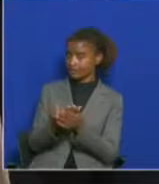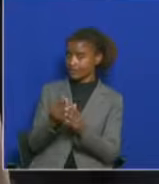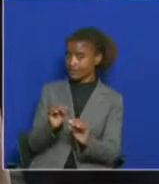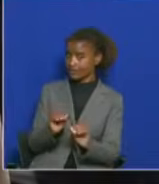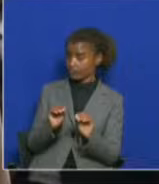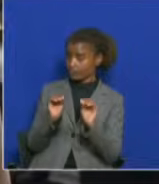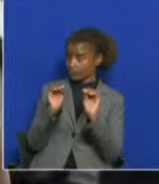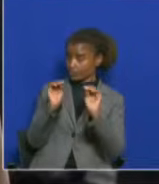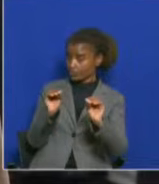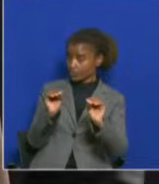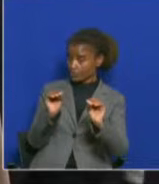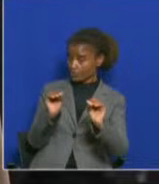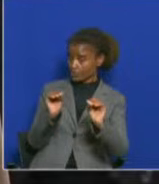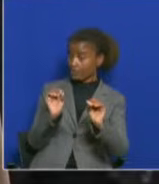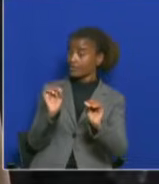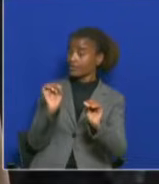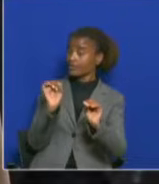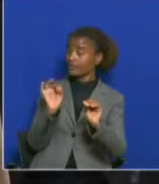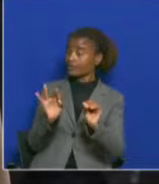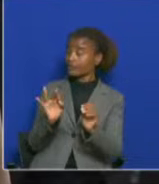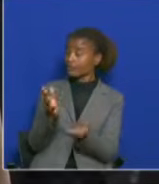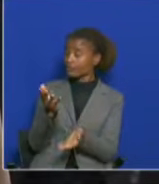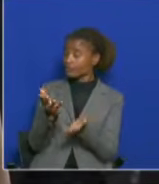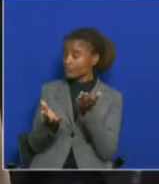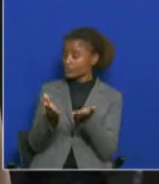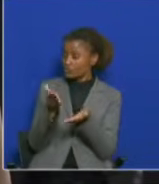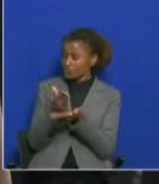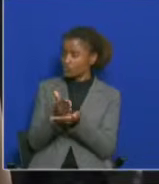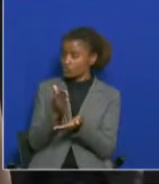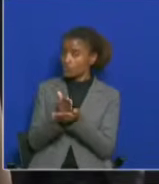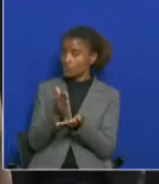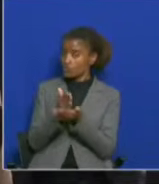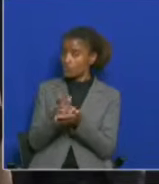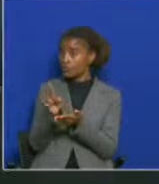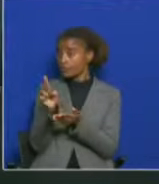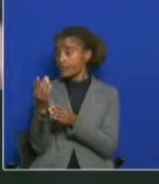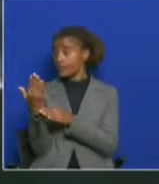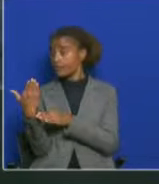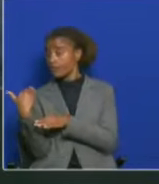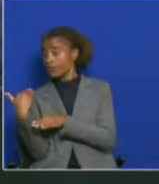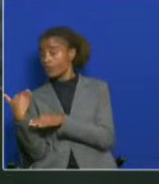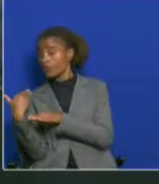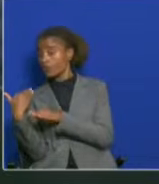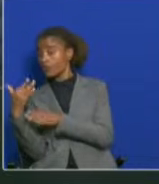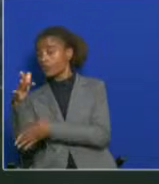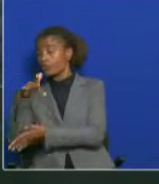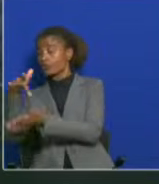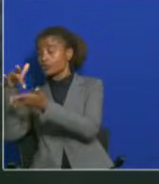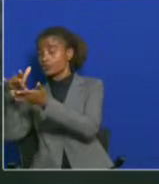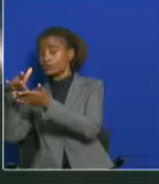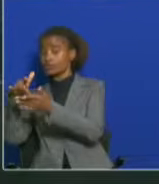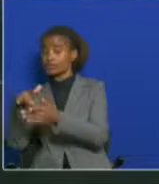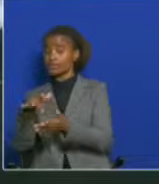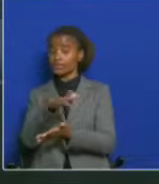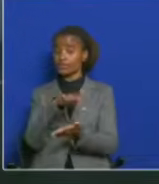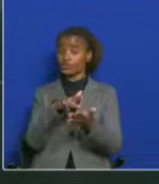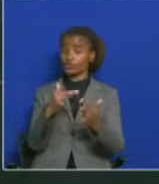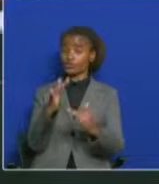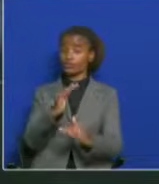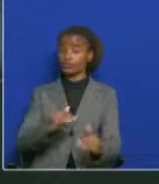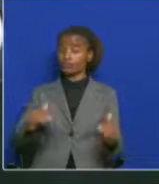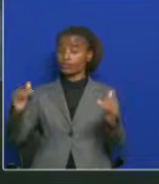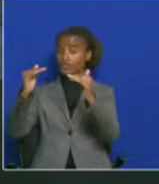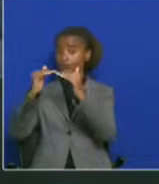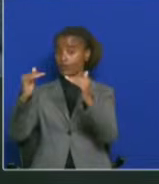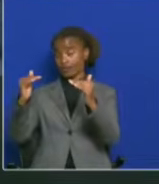not equivalent to the position he held in the National Treasury. But if